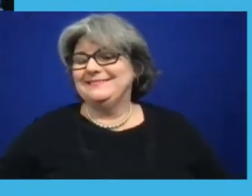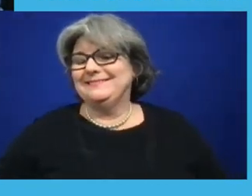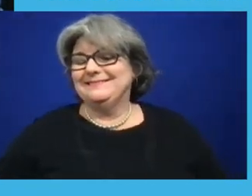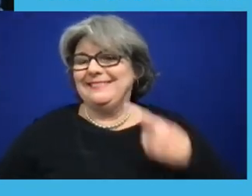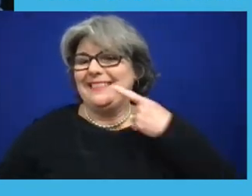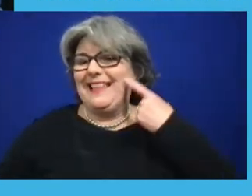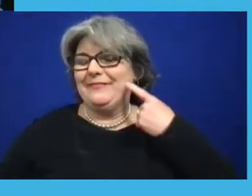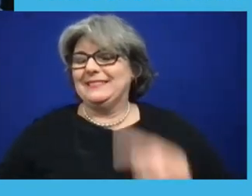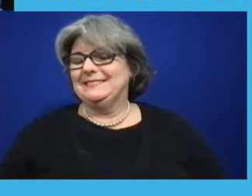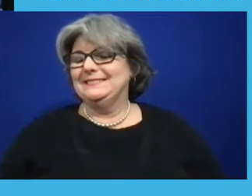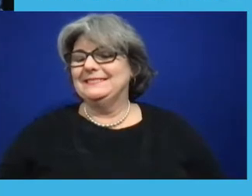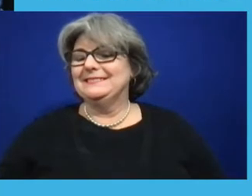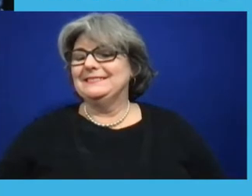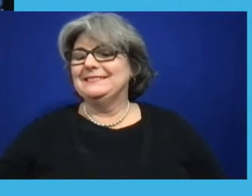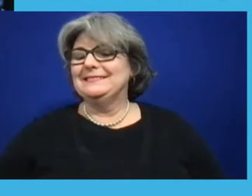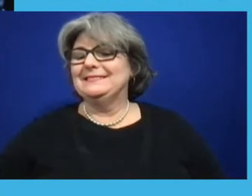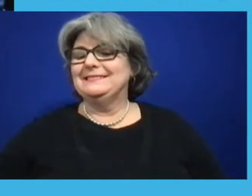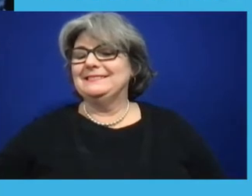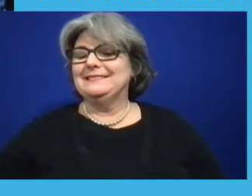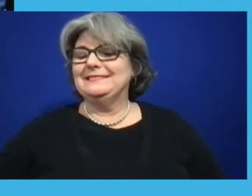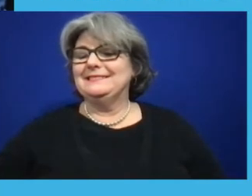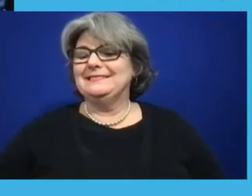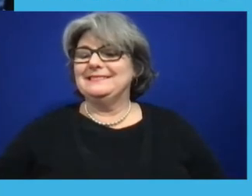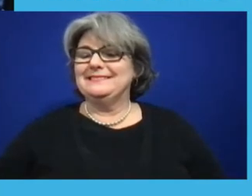We've seen that before.